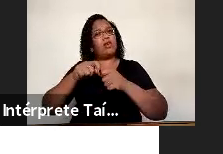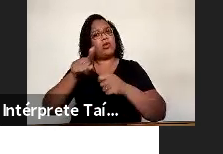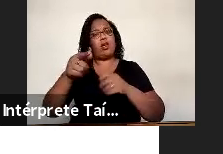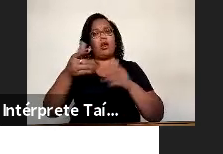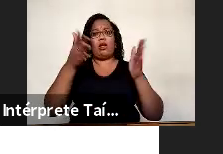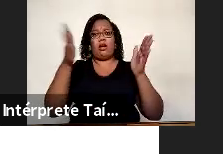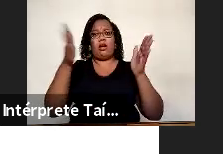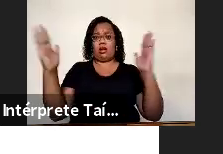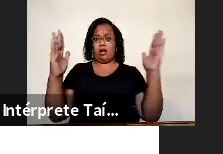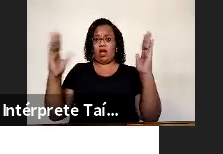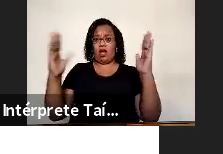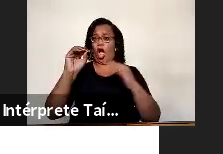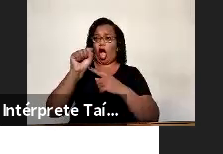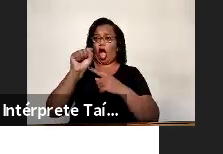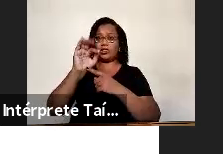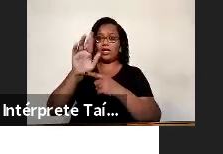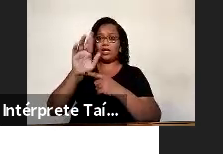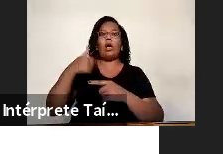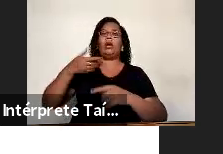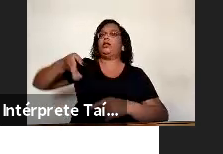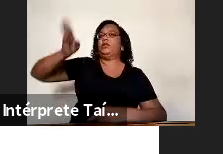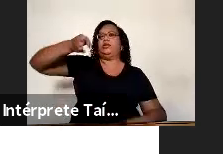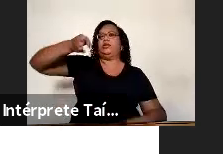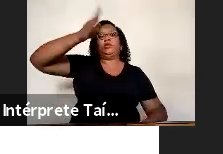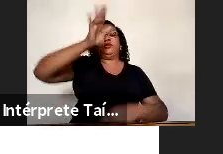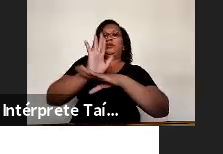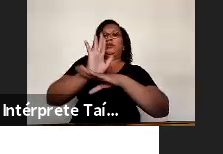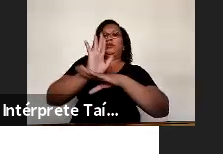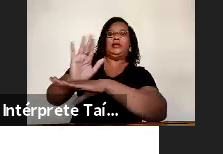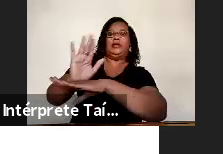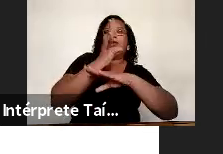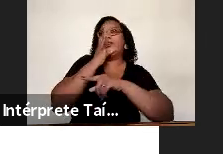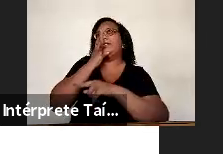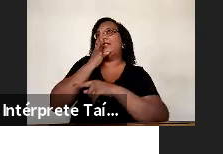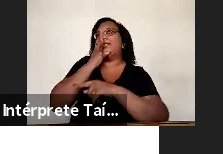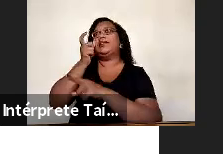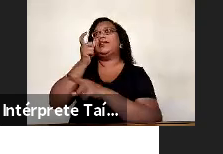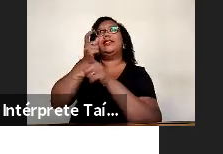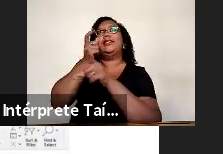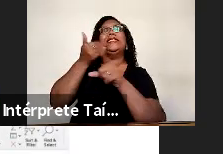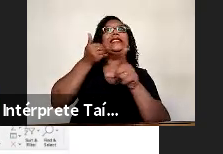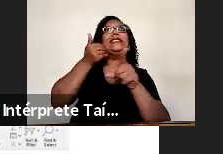watch all the films that are nominated, but that's not a regular thing in my life.